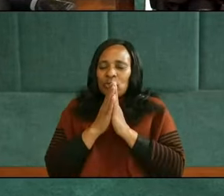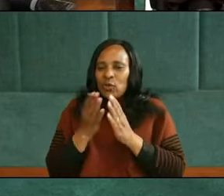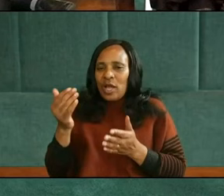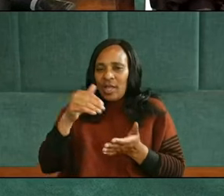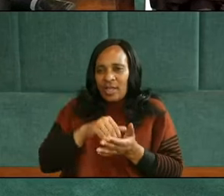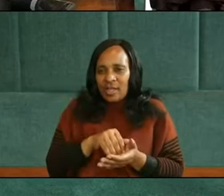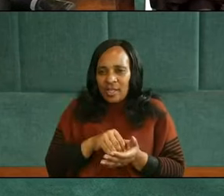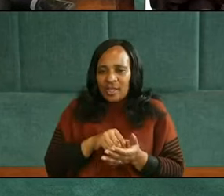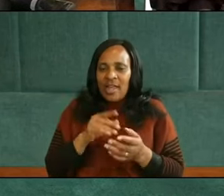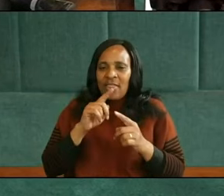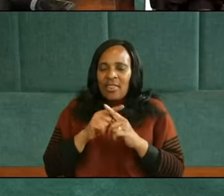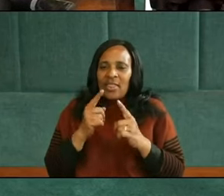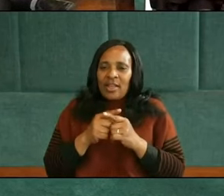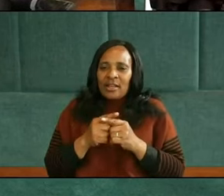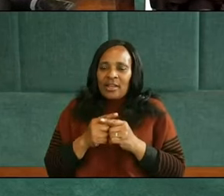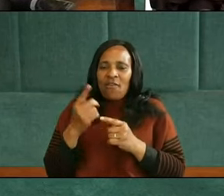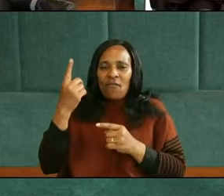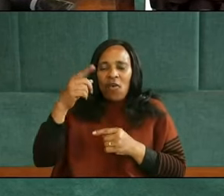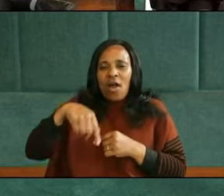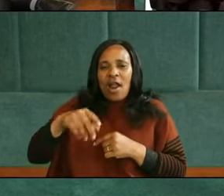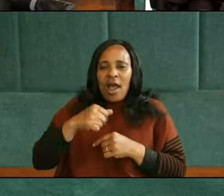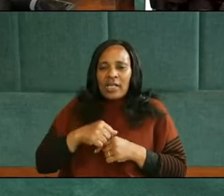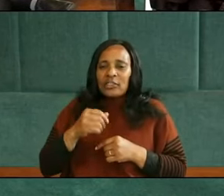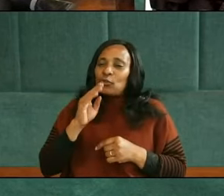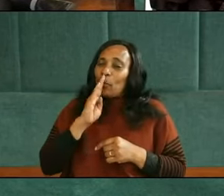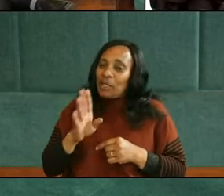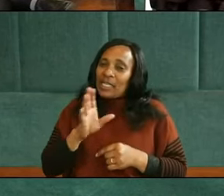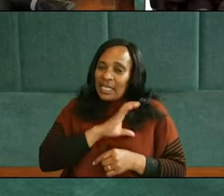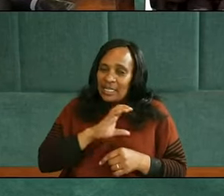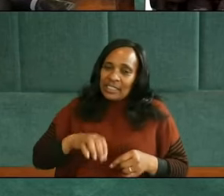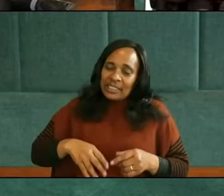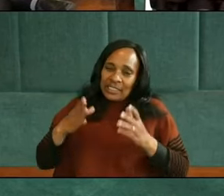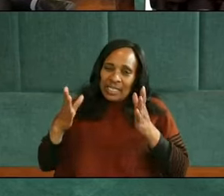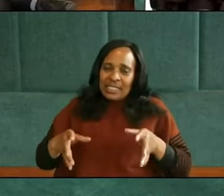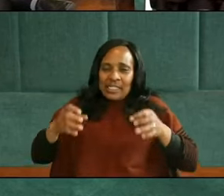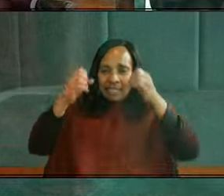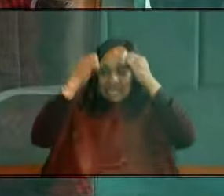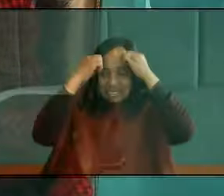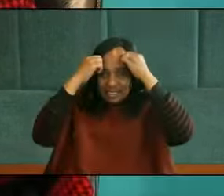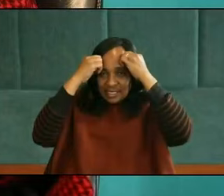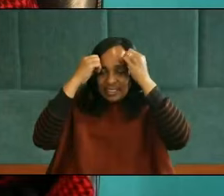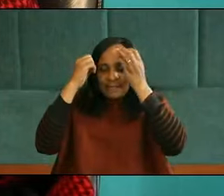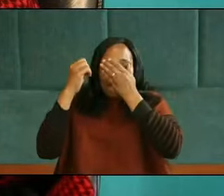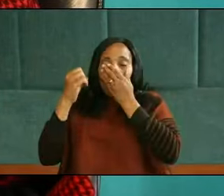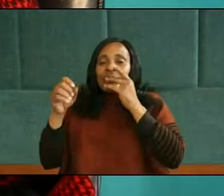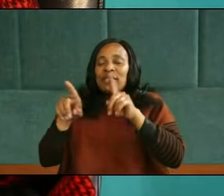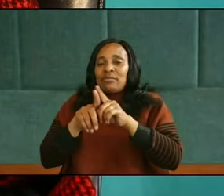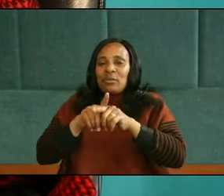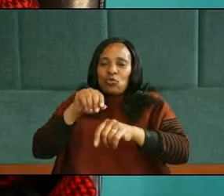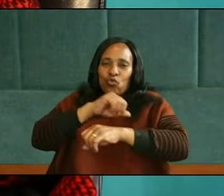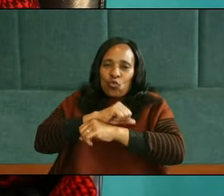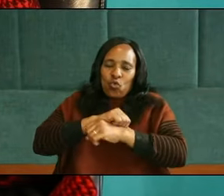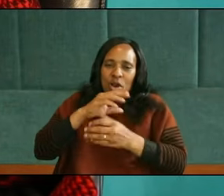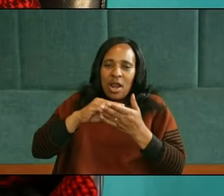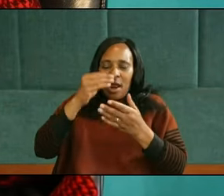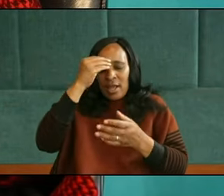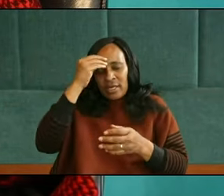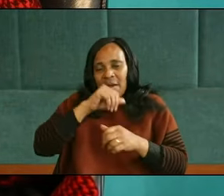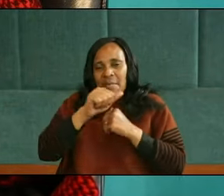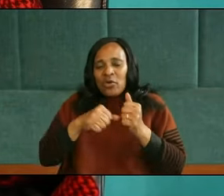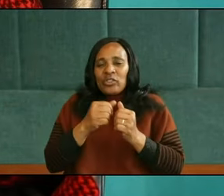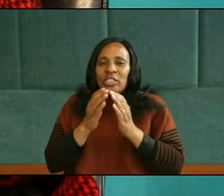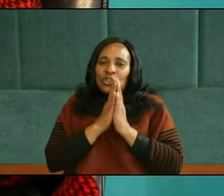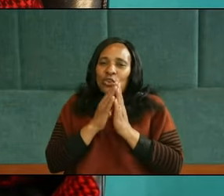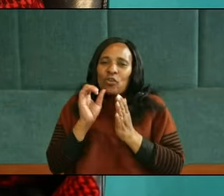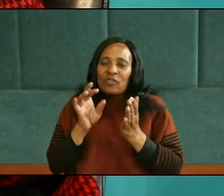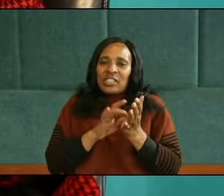again. And for us being Christians and having studied, or even in school, having learned about the story of Jesus and